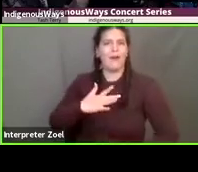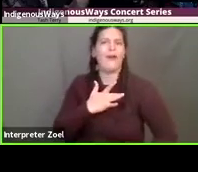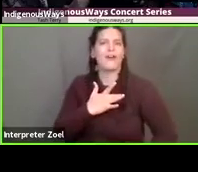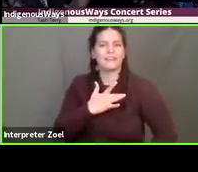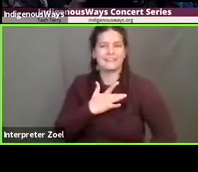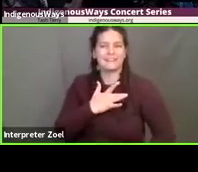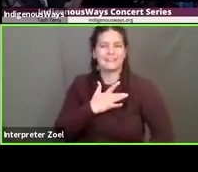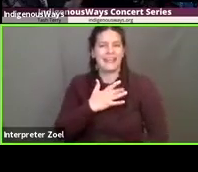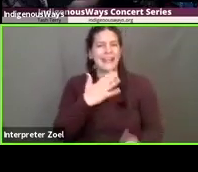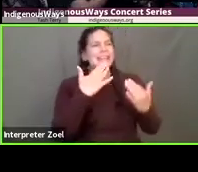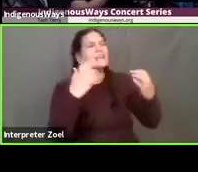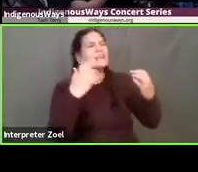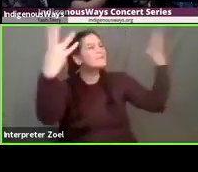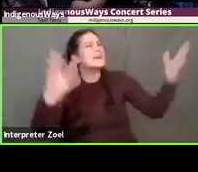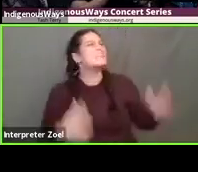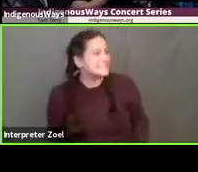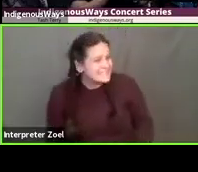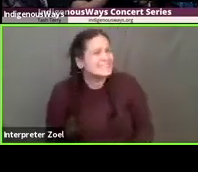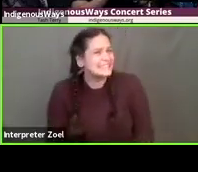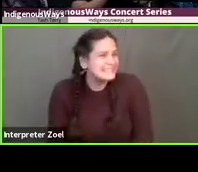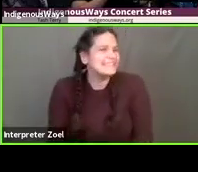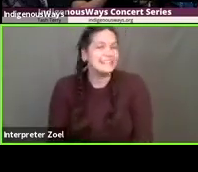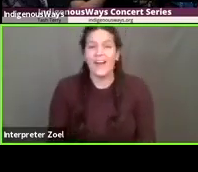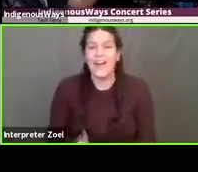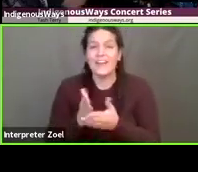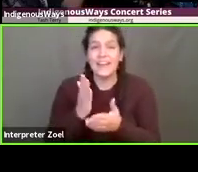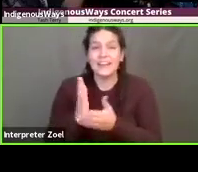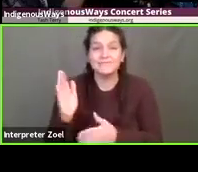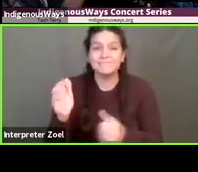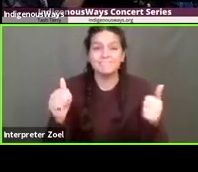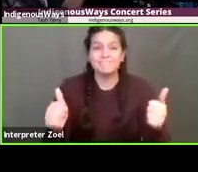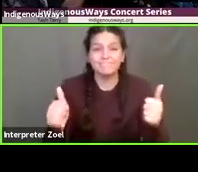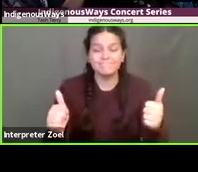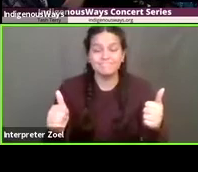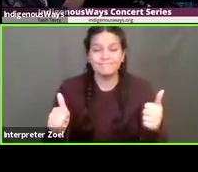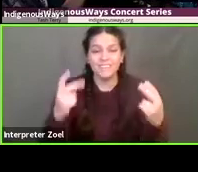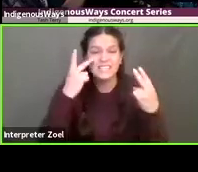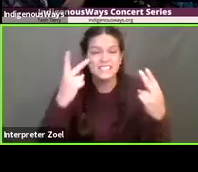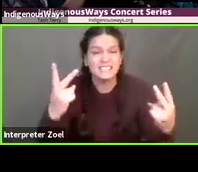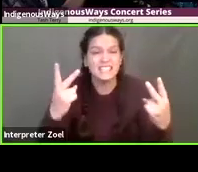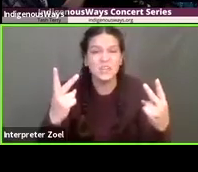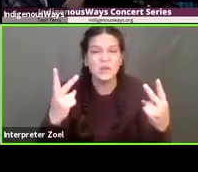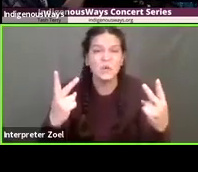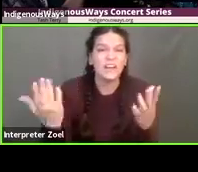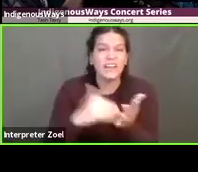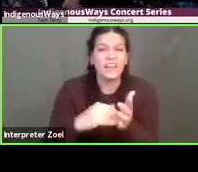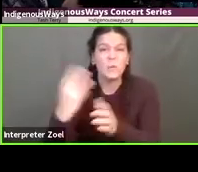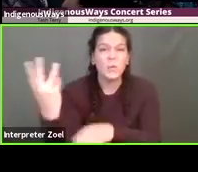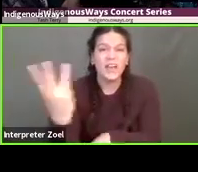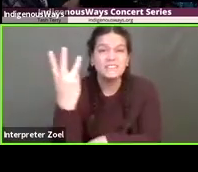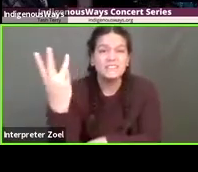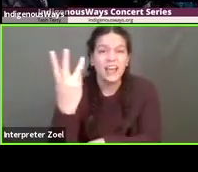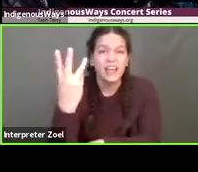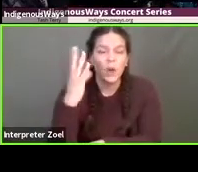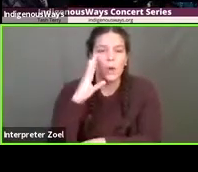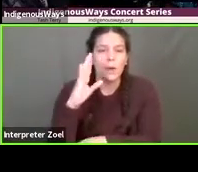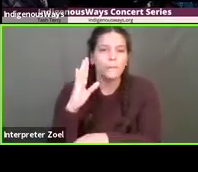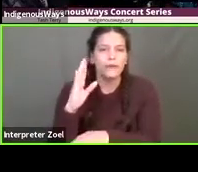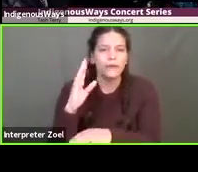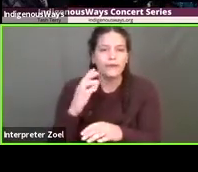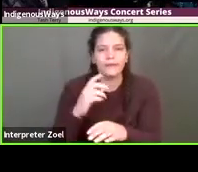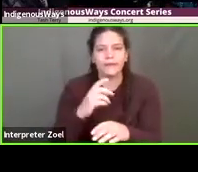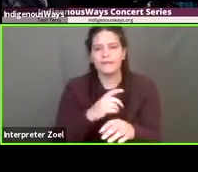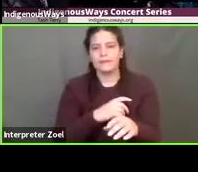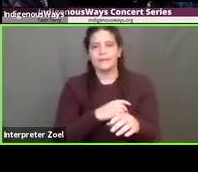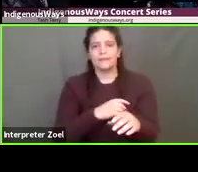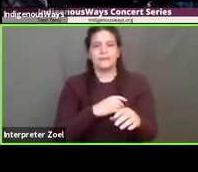Thank you very much. All right. We'll see you all back here on Wednesday. We're going to be calling you this evening,